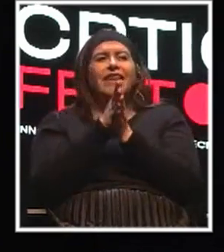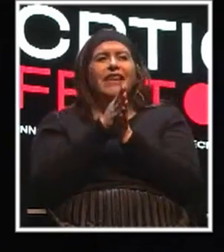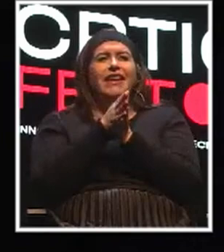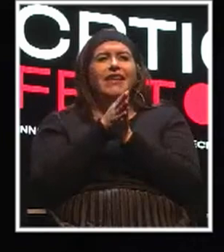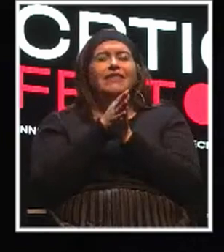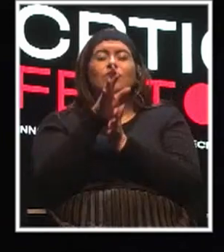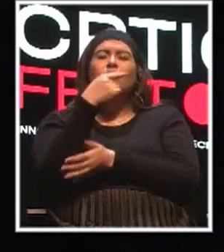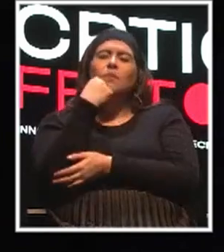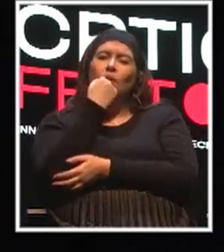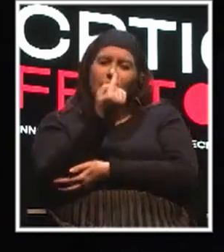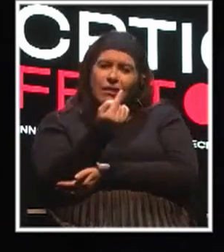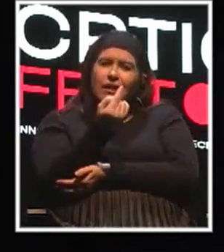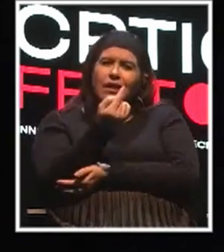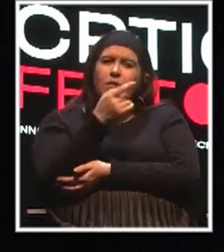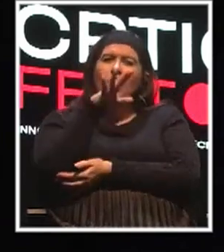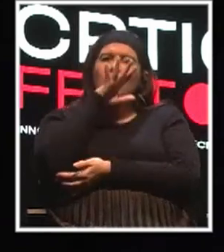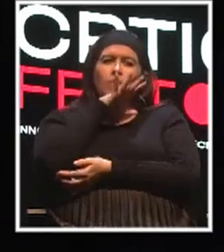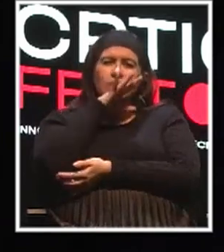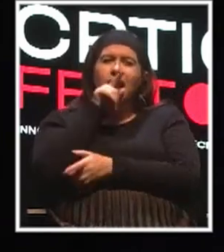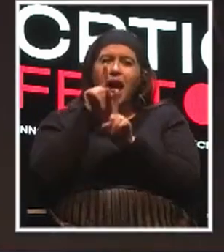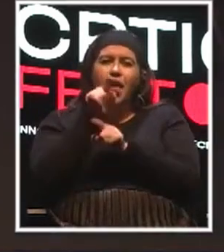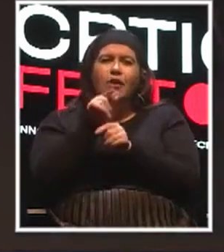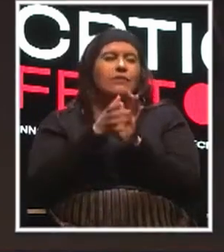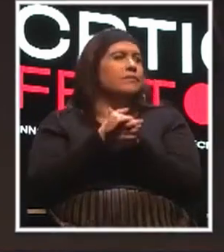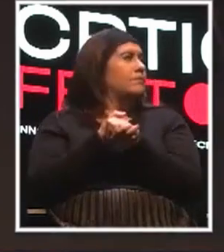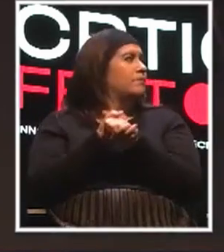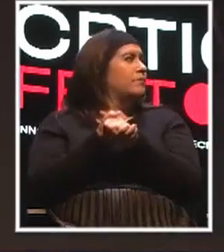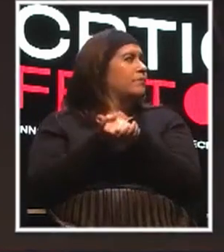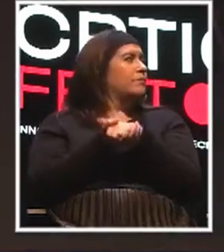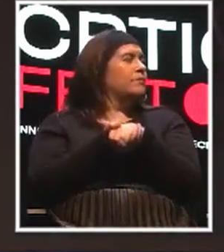use some of this? Yeah, that was,